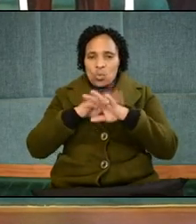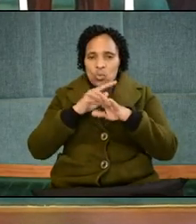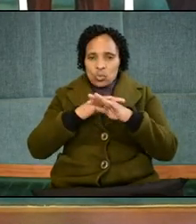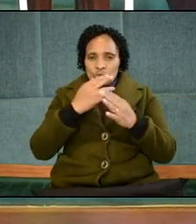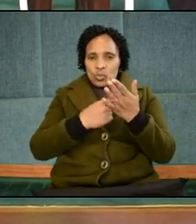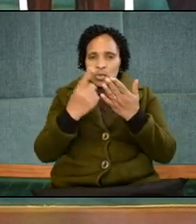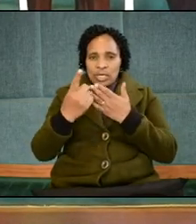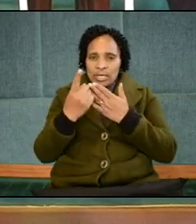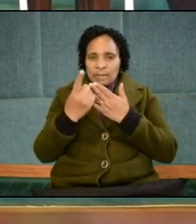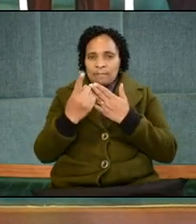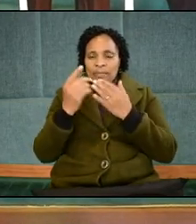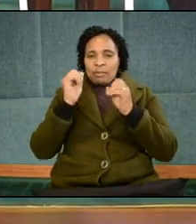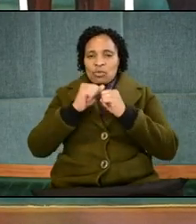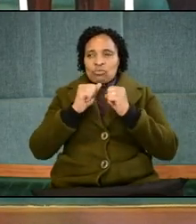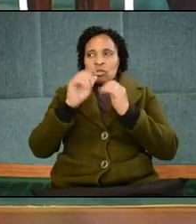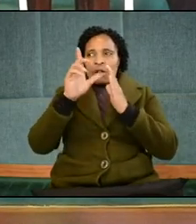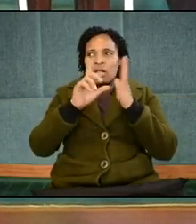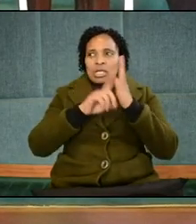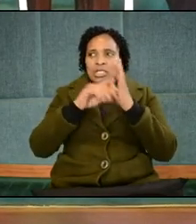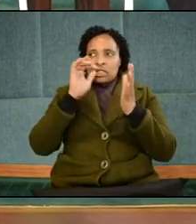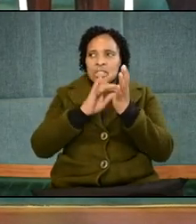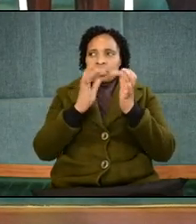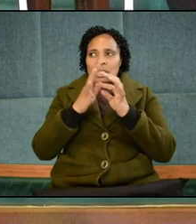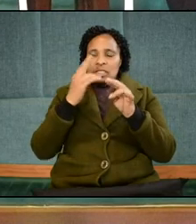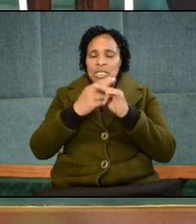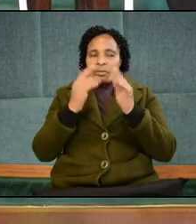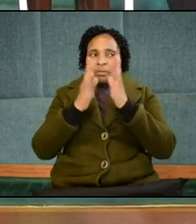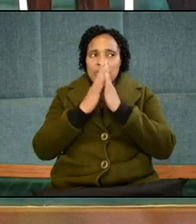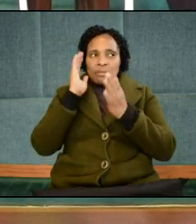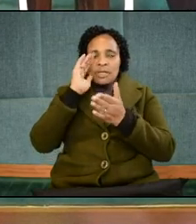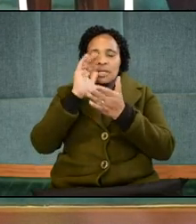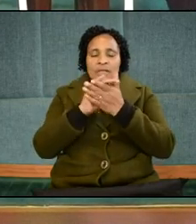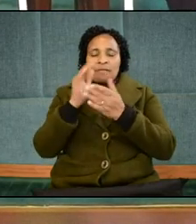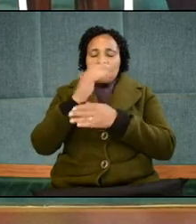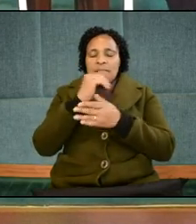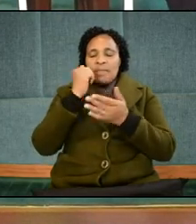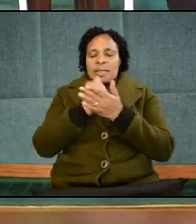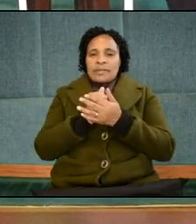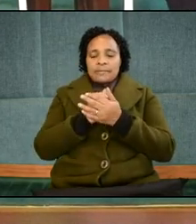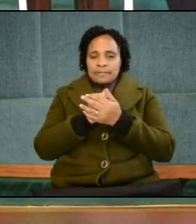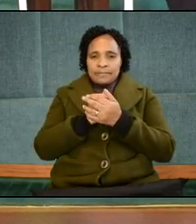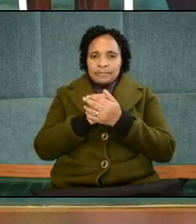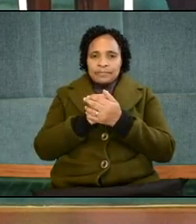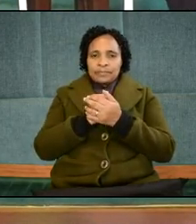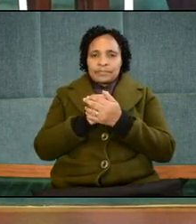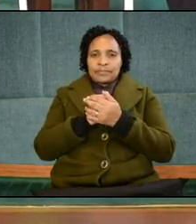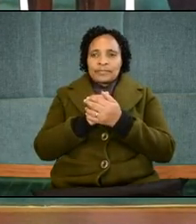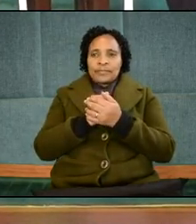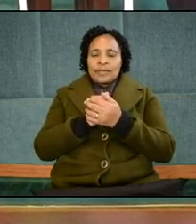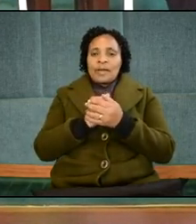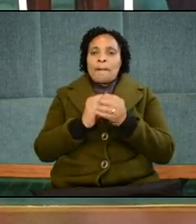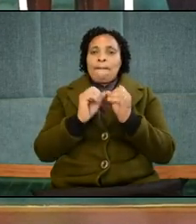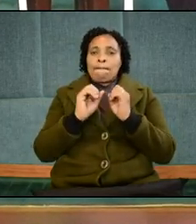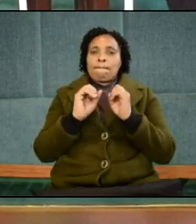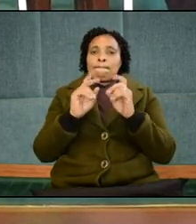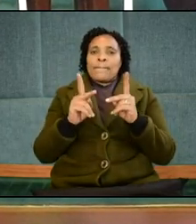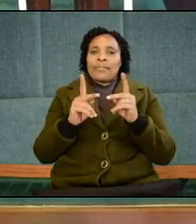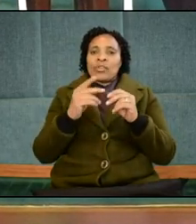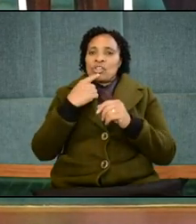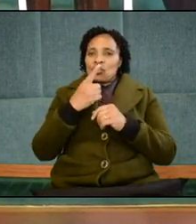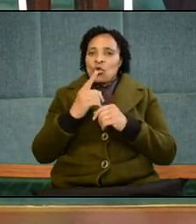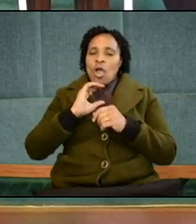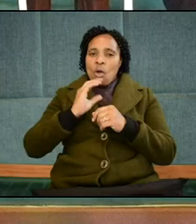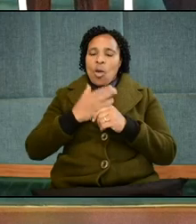us to study the lesson well. In Jesus' name we pray and believe. Amen. Amen. Amen. So our